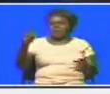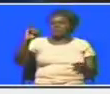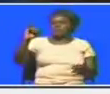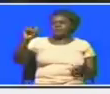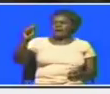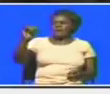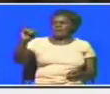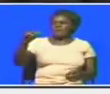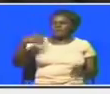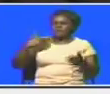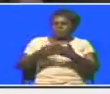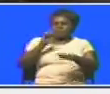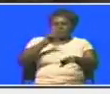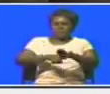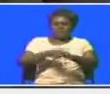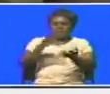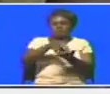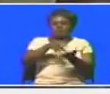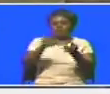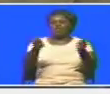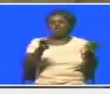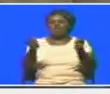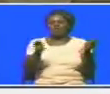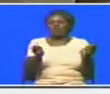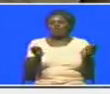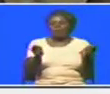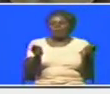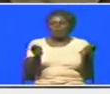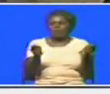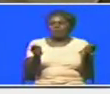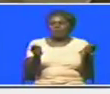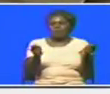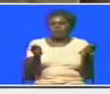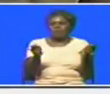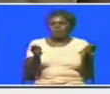till the situation is contained. Victor Ogale, KTN News, Baringo County.